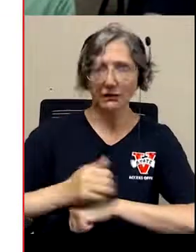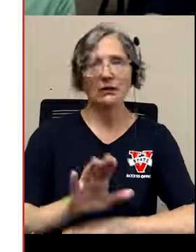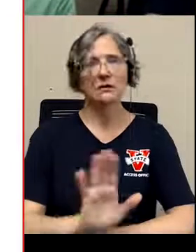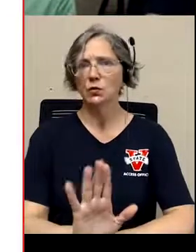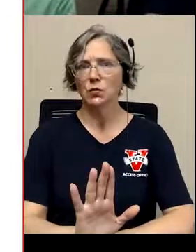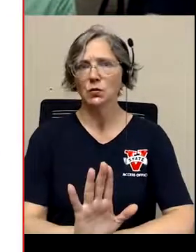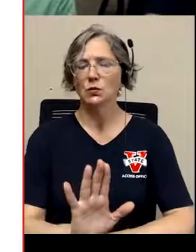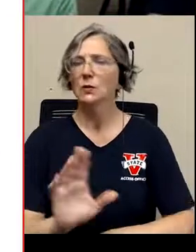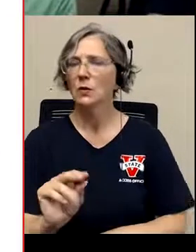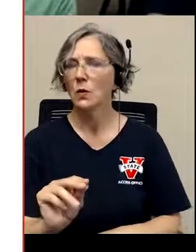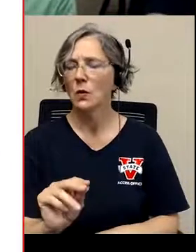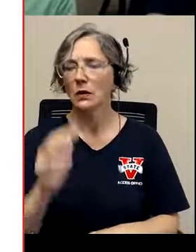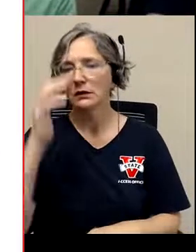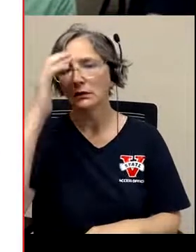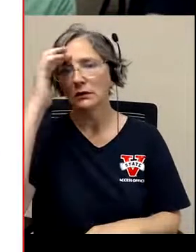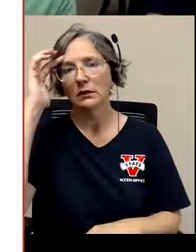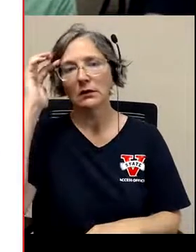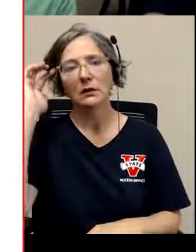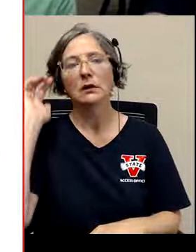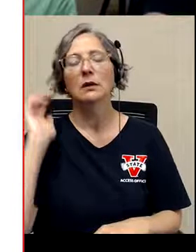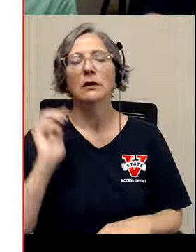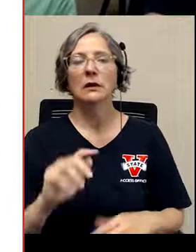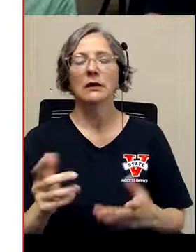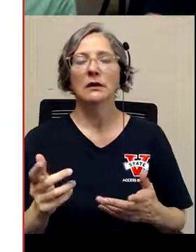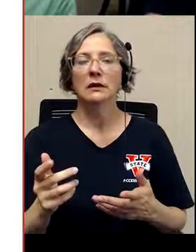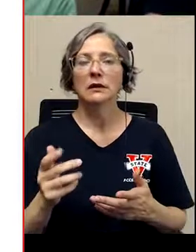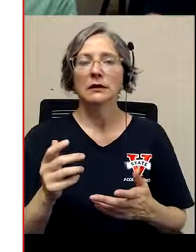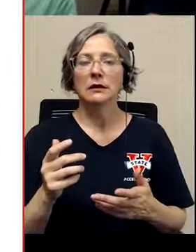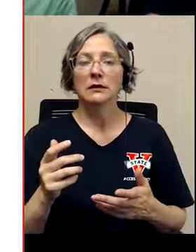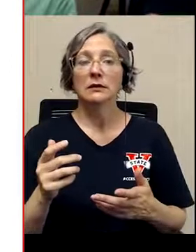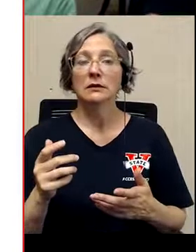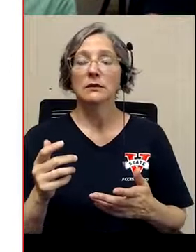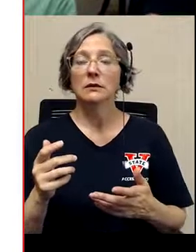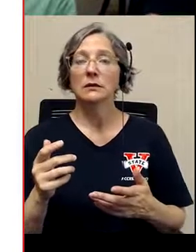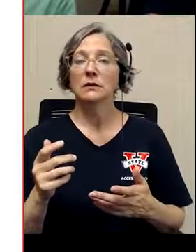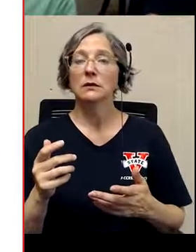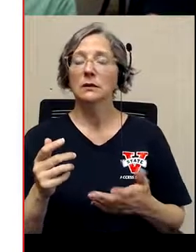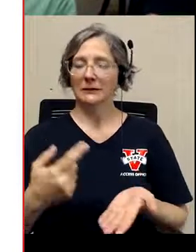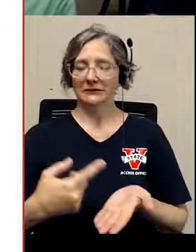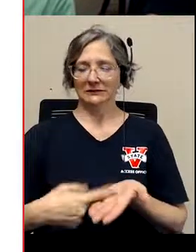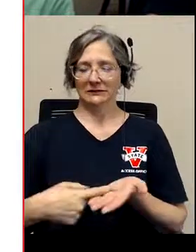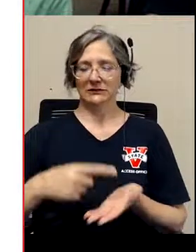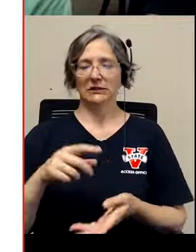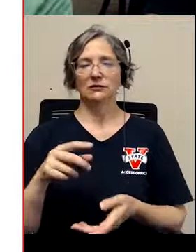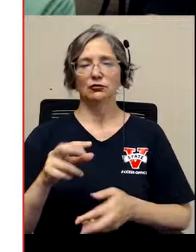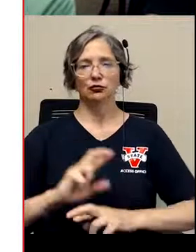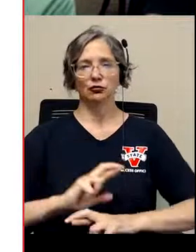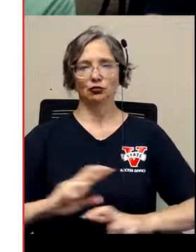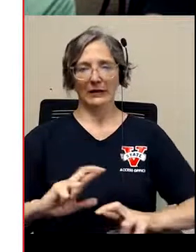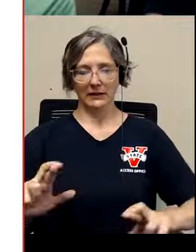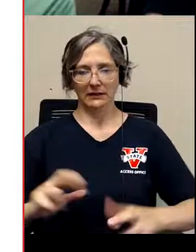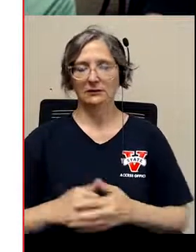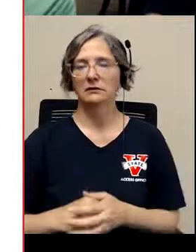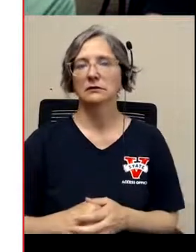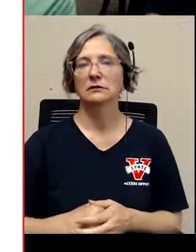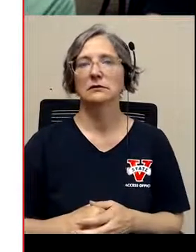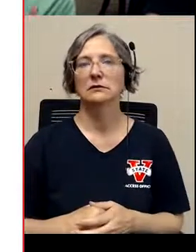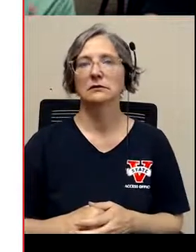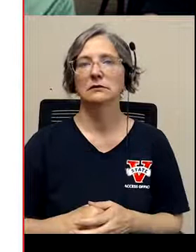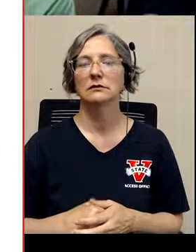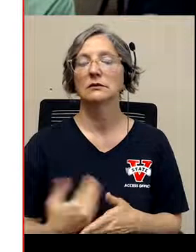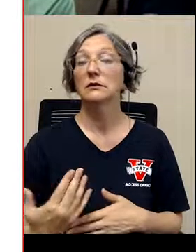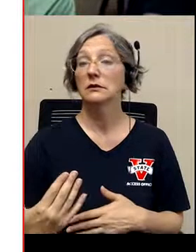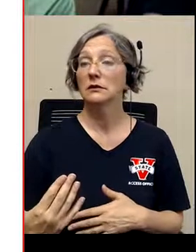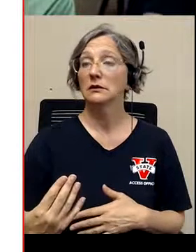that a moment ago. But when we look at readiness, previously, so